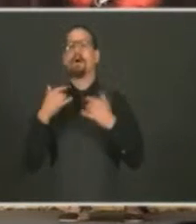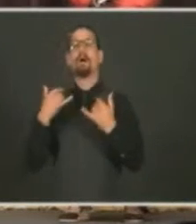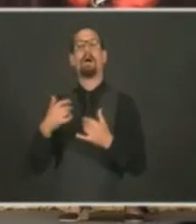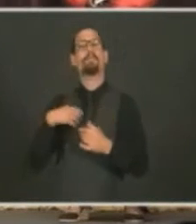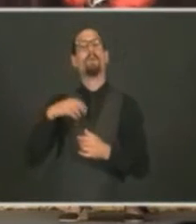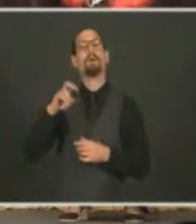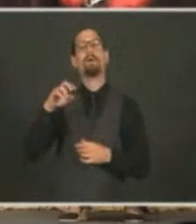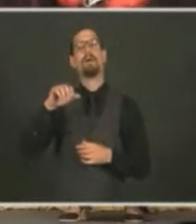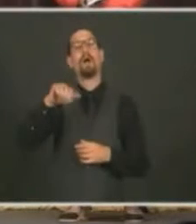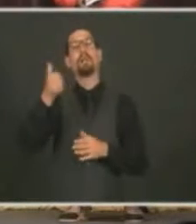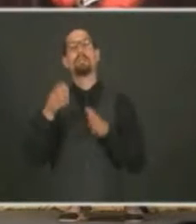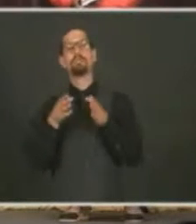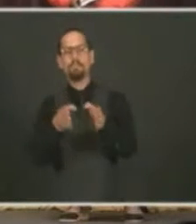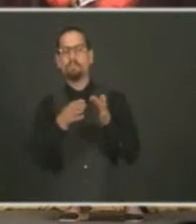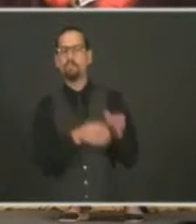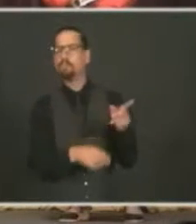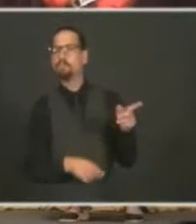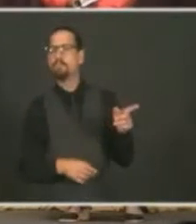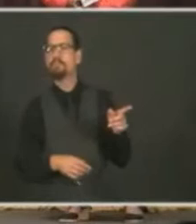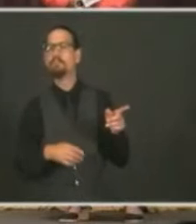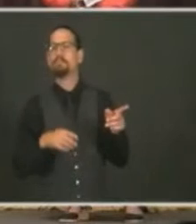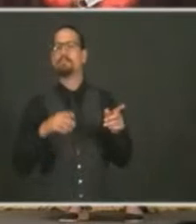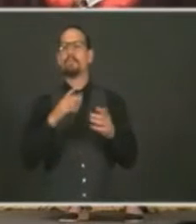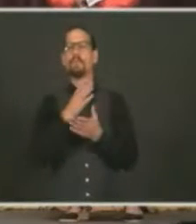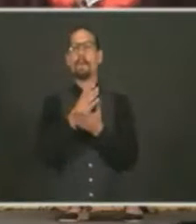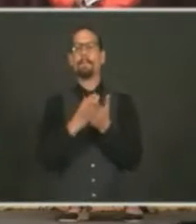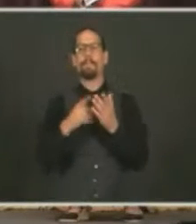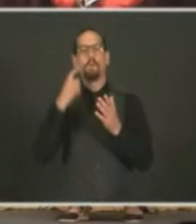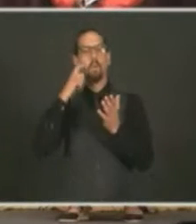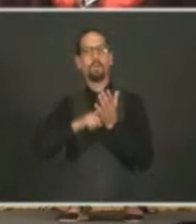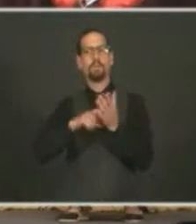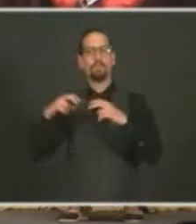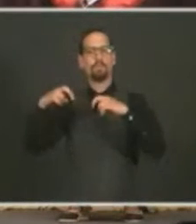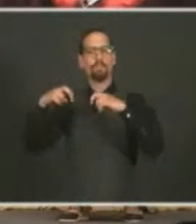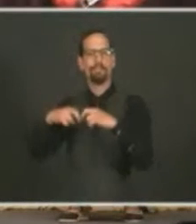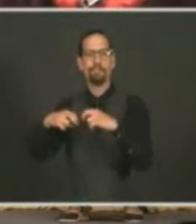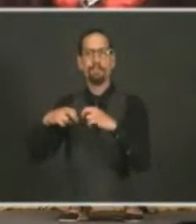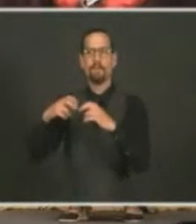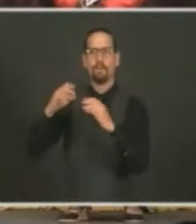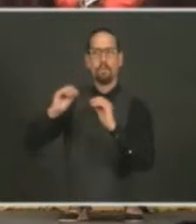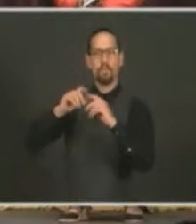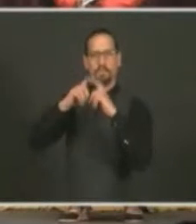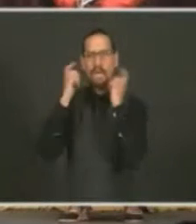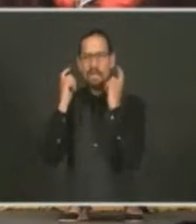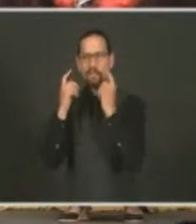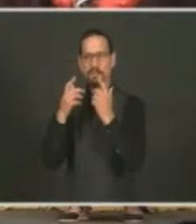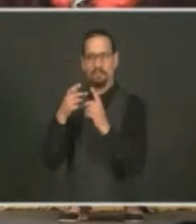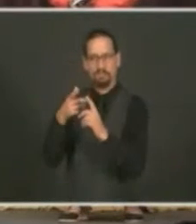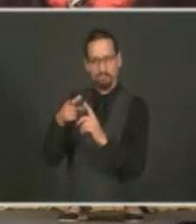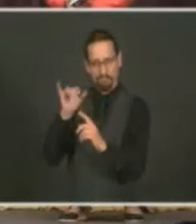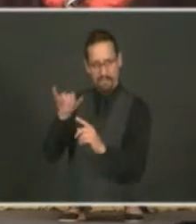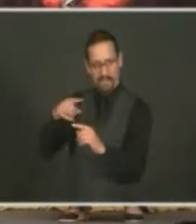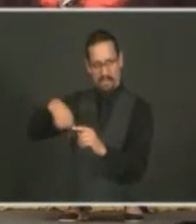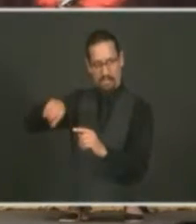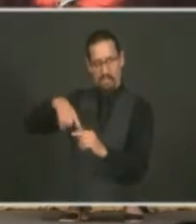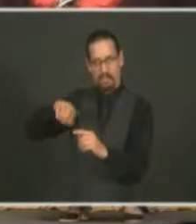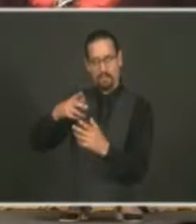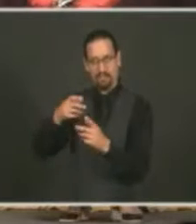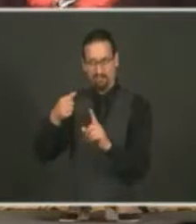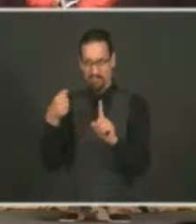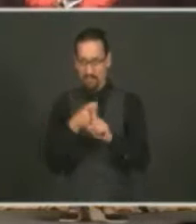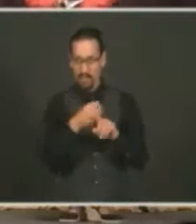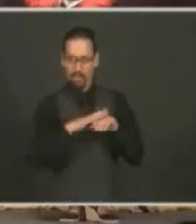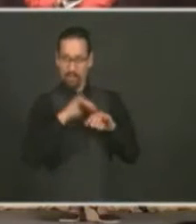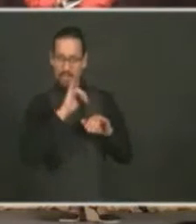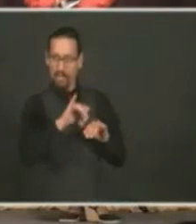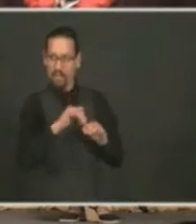masks, and they sit very closely. What do you say about those people and how they're adding to the spread of COVID as well? The people on Atwells Avenue? Yes, as